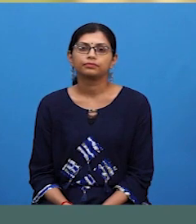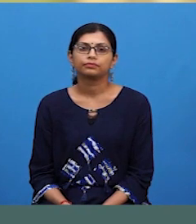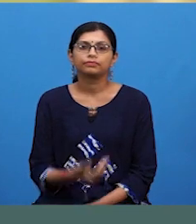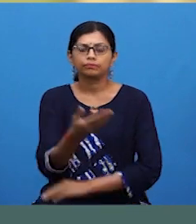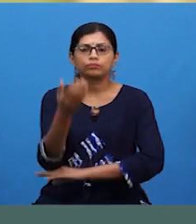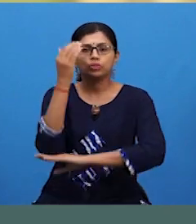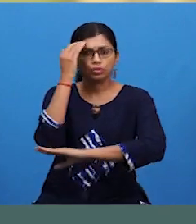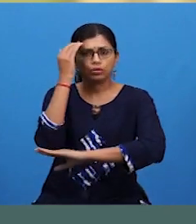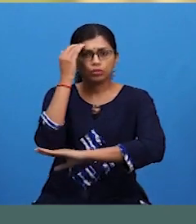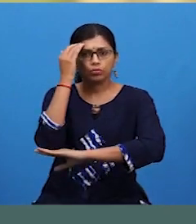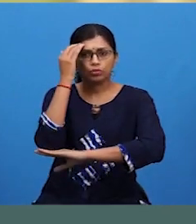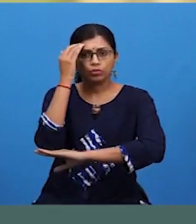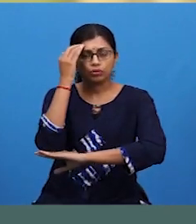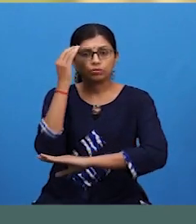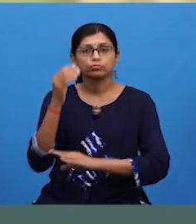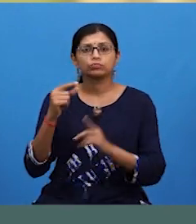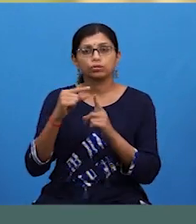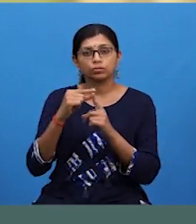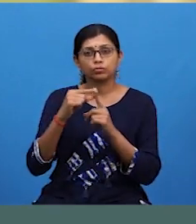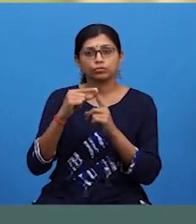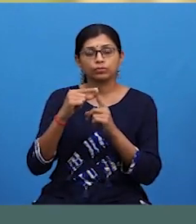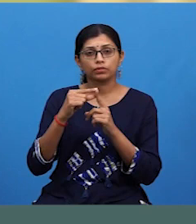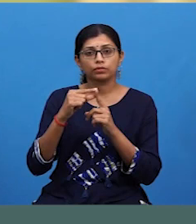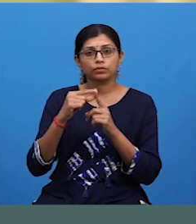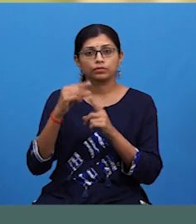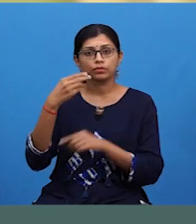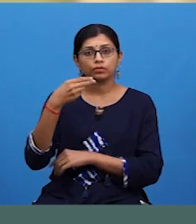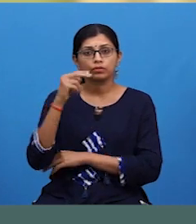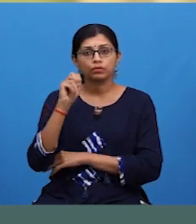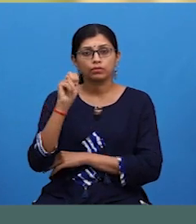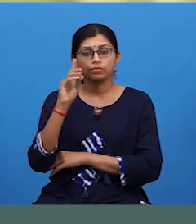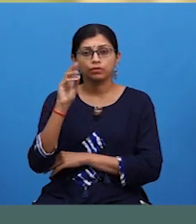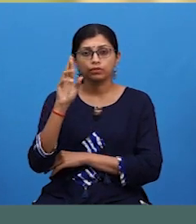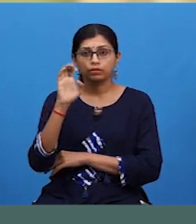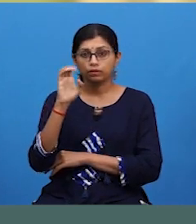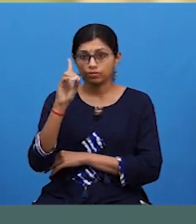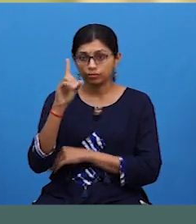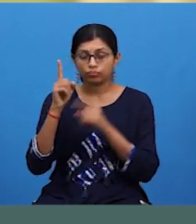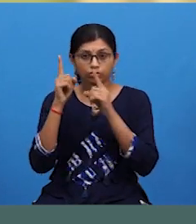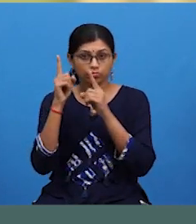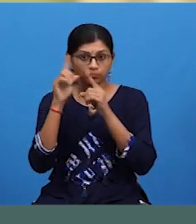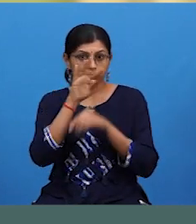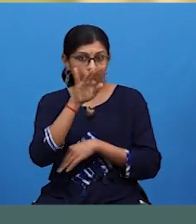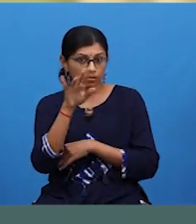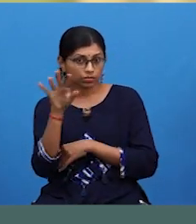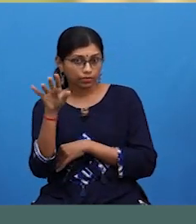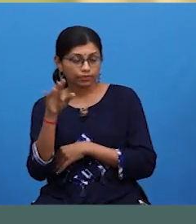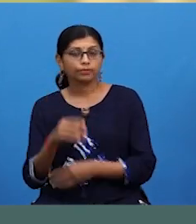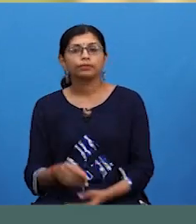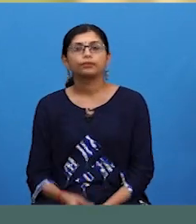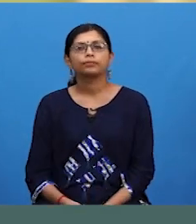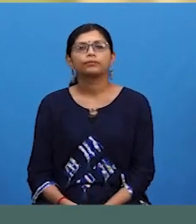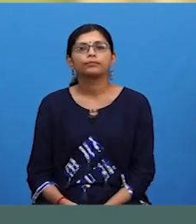Do you know that the word 100 is actually derived from the Old Norse word 100,